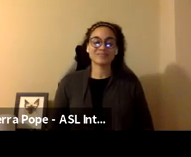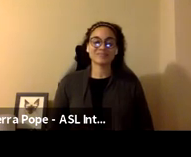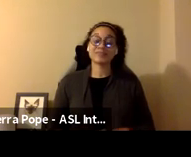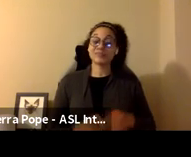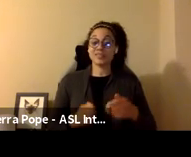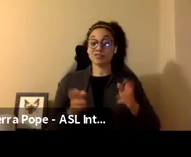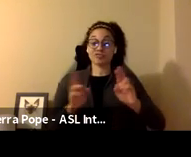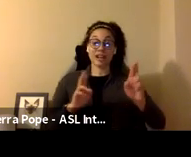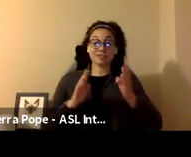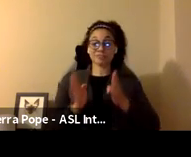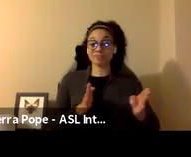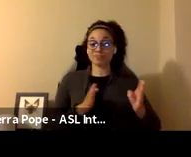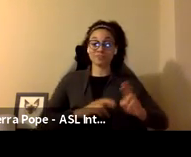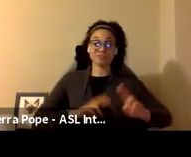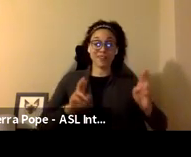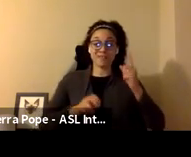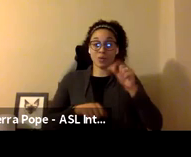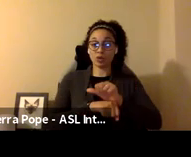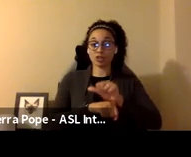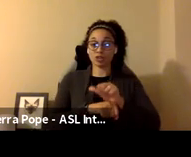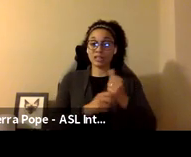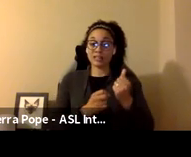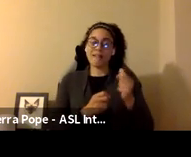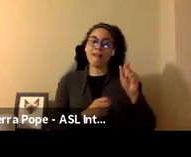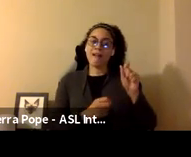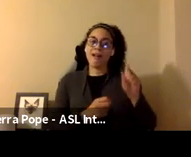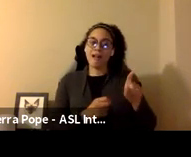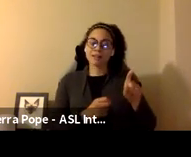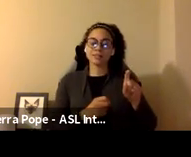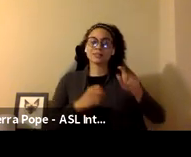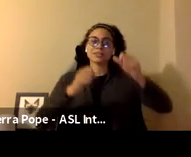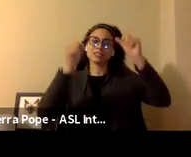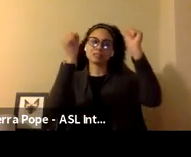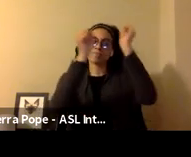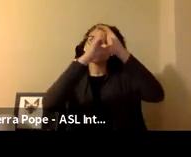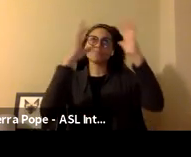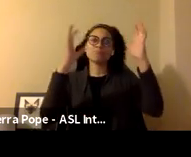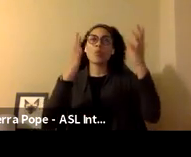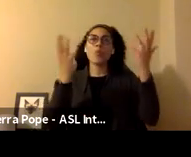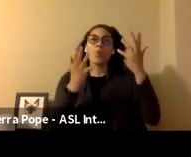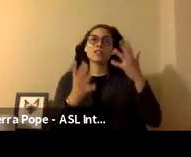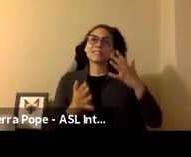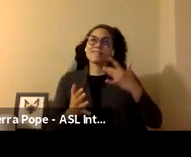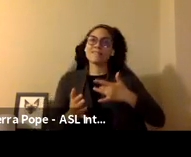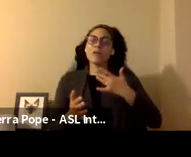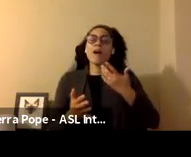work is to have them visualize or picture what it will feel like for all of it to be done.